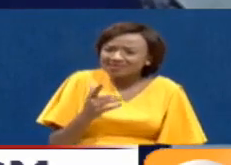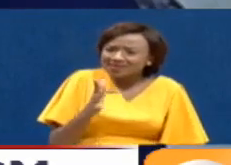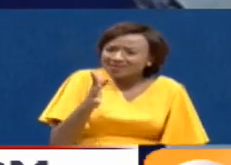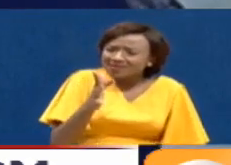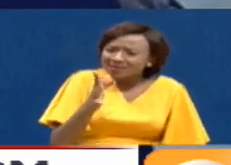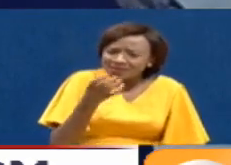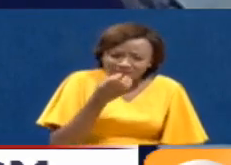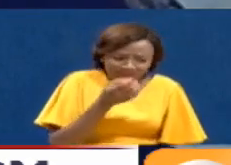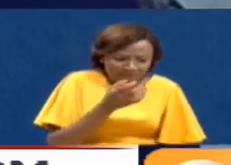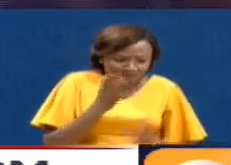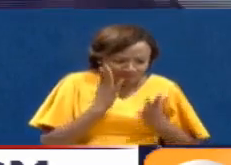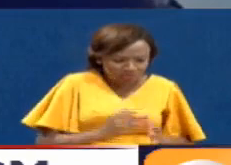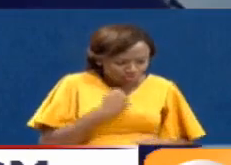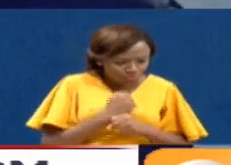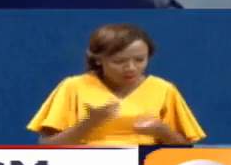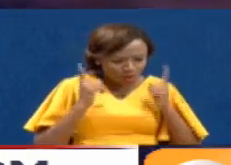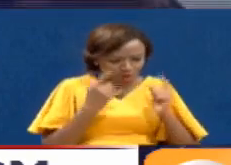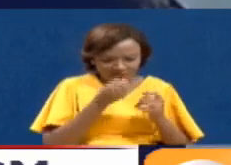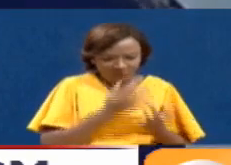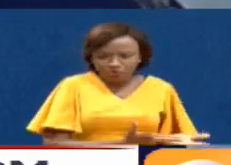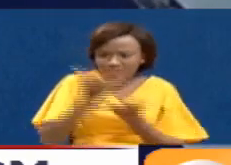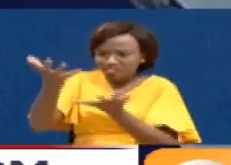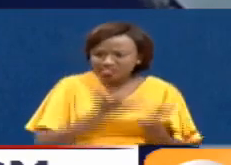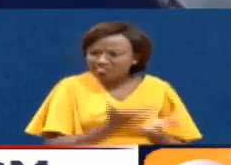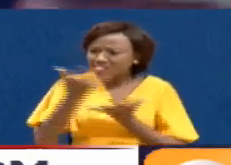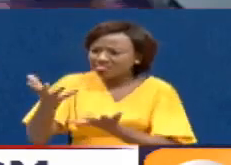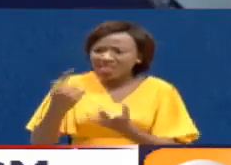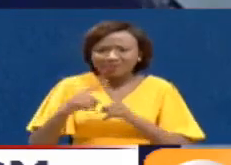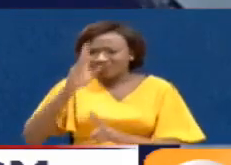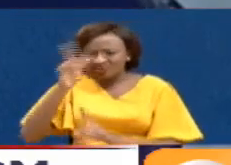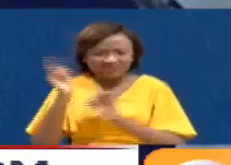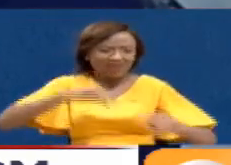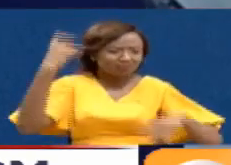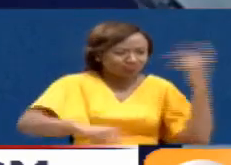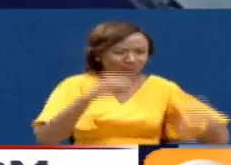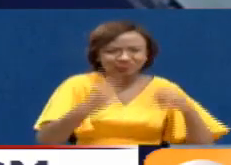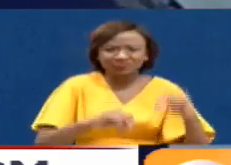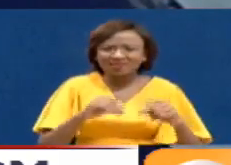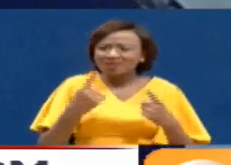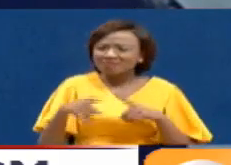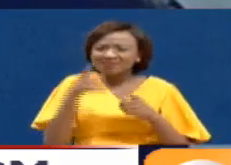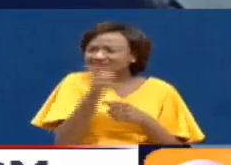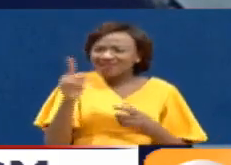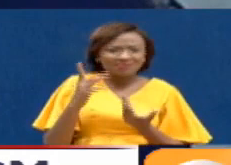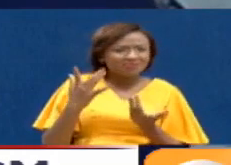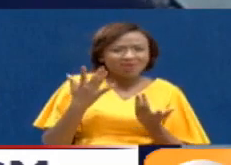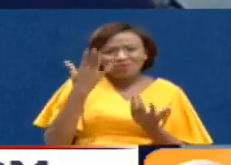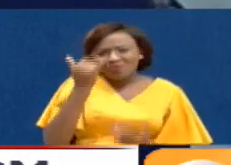urban poor. It's the responsibility of security apparatus to ease the pain of this difficult moment,